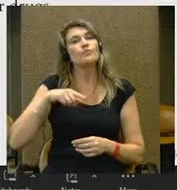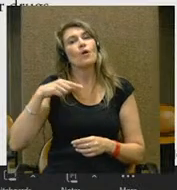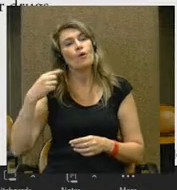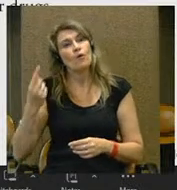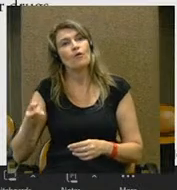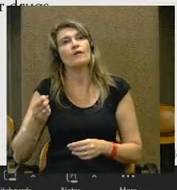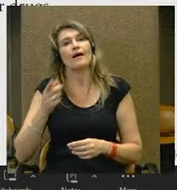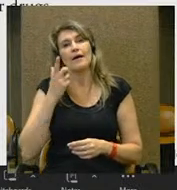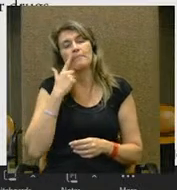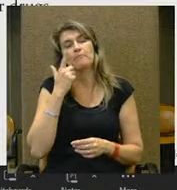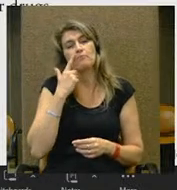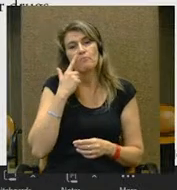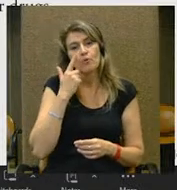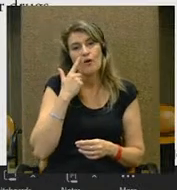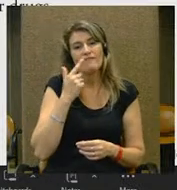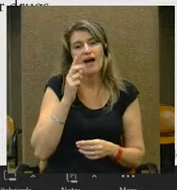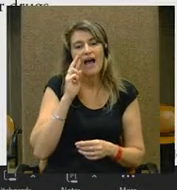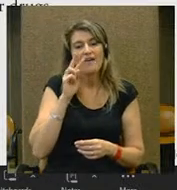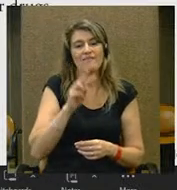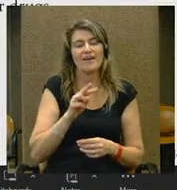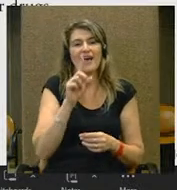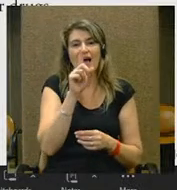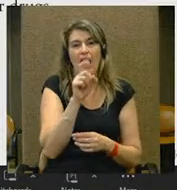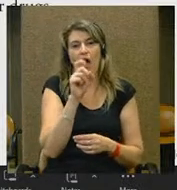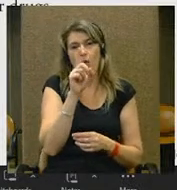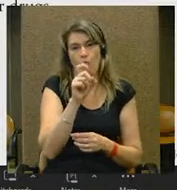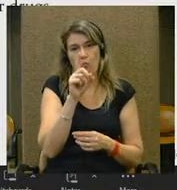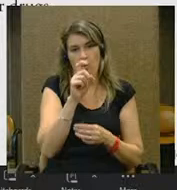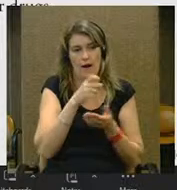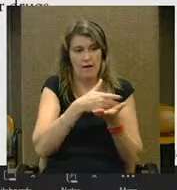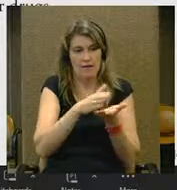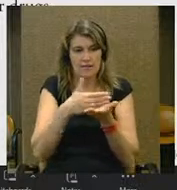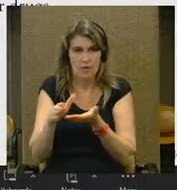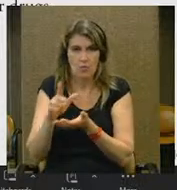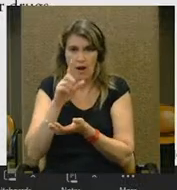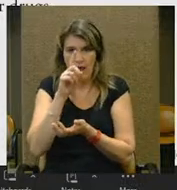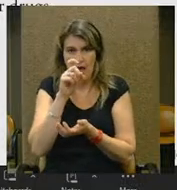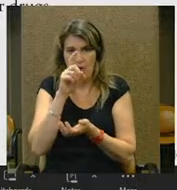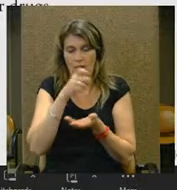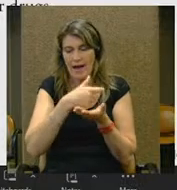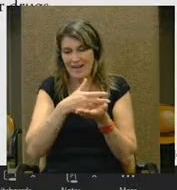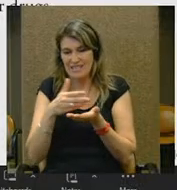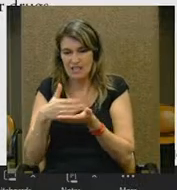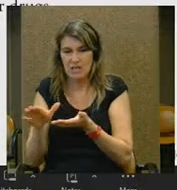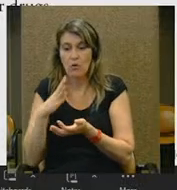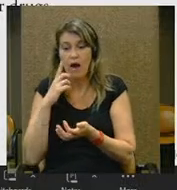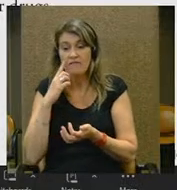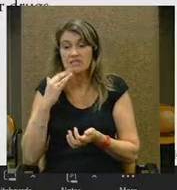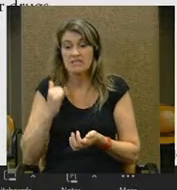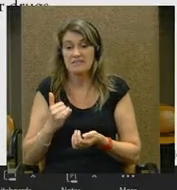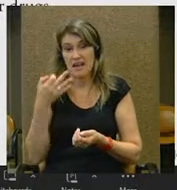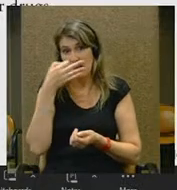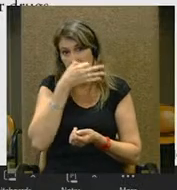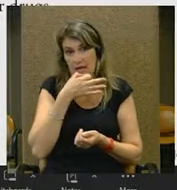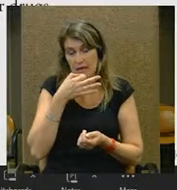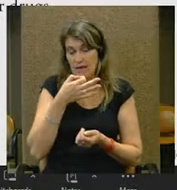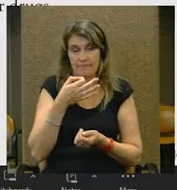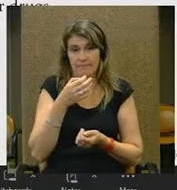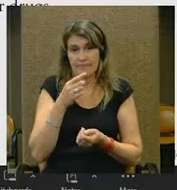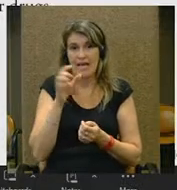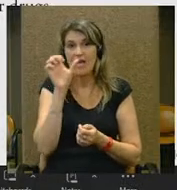to detect and monitor drug use. And in fact, Europe has been doing this for parts of Europe have been doing this for more than 30 years.